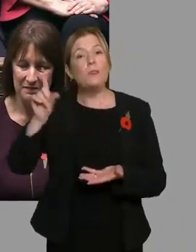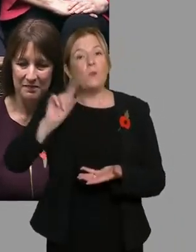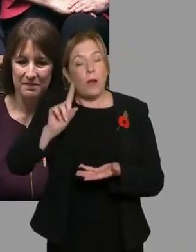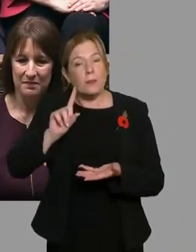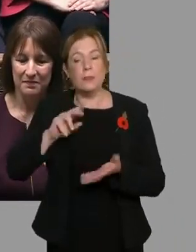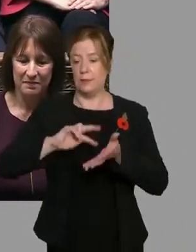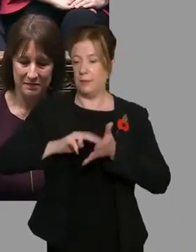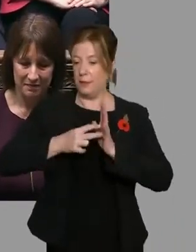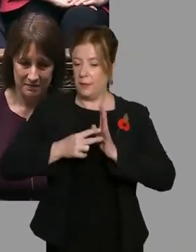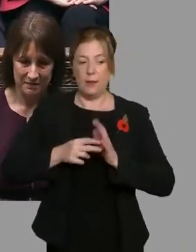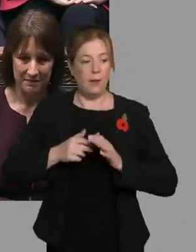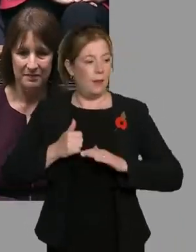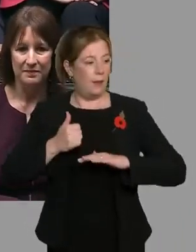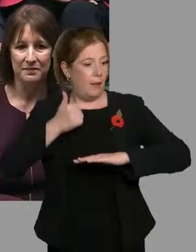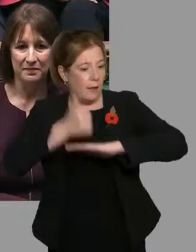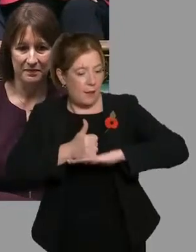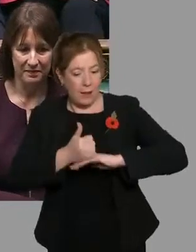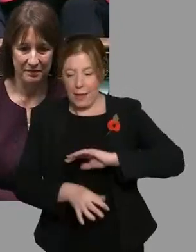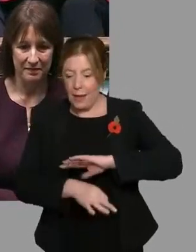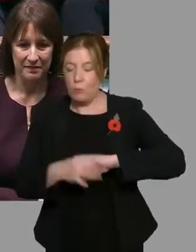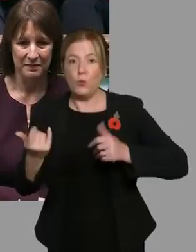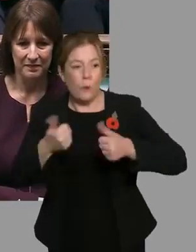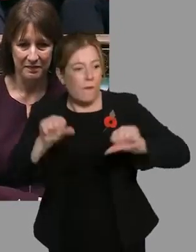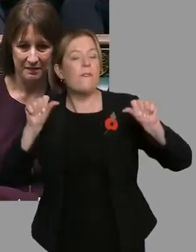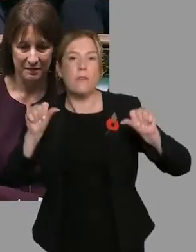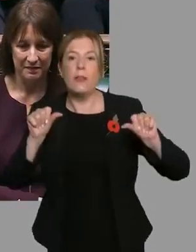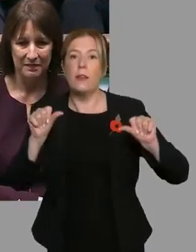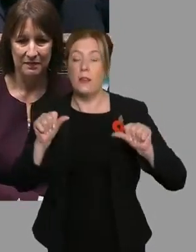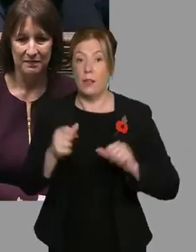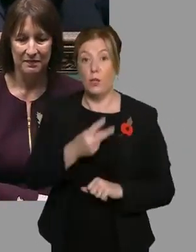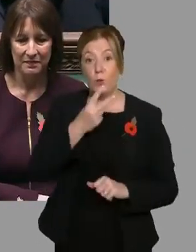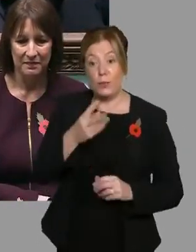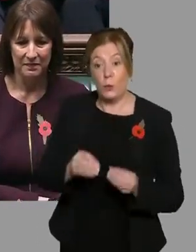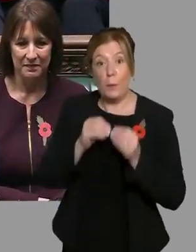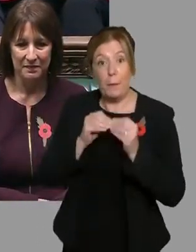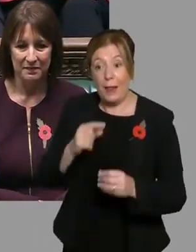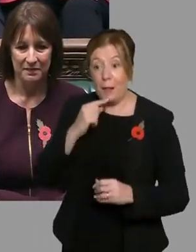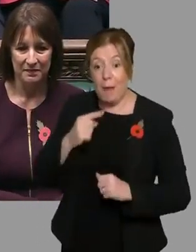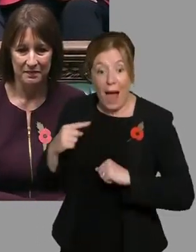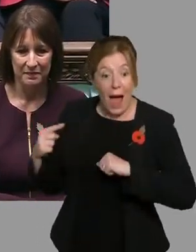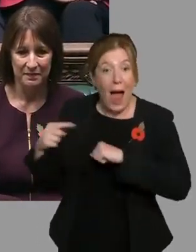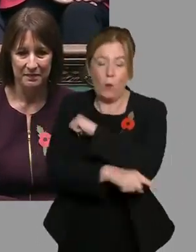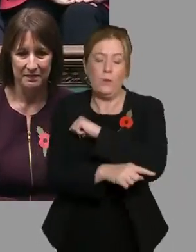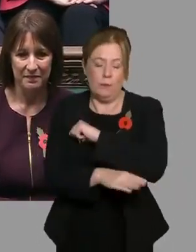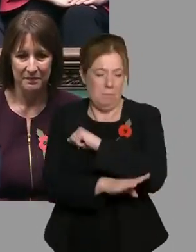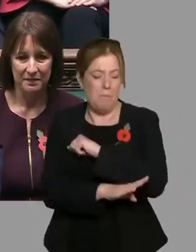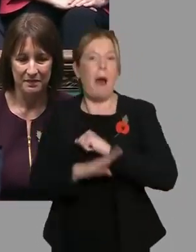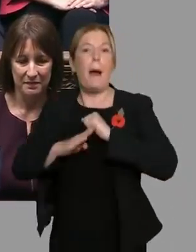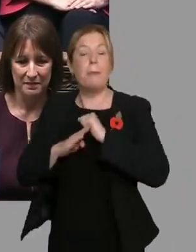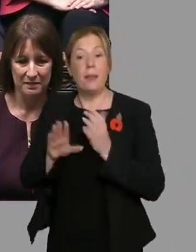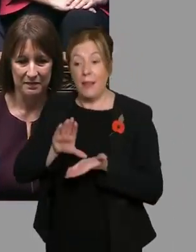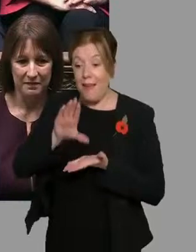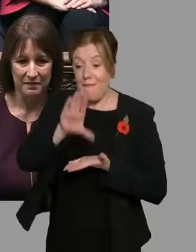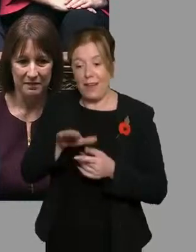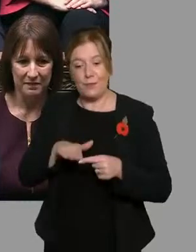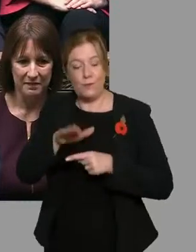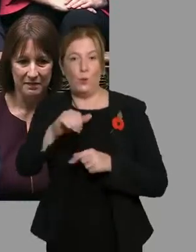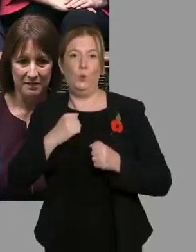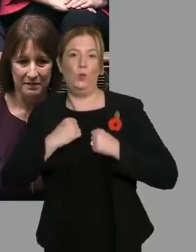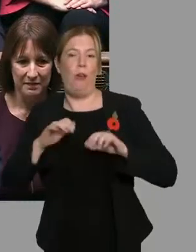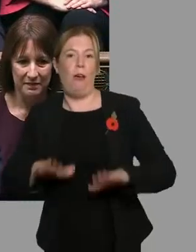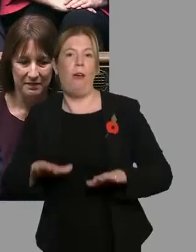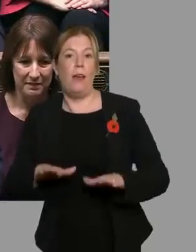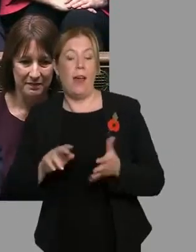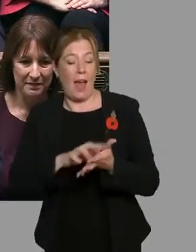fixing the whole 22 billion that they left, and investing in the future of our country, investing in our NHS, investing in our schools,